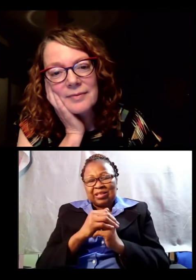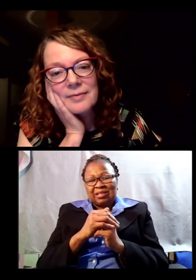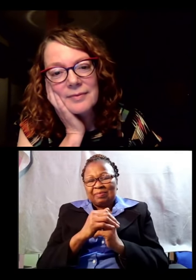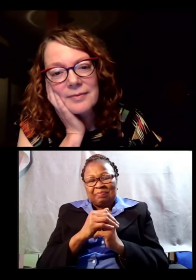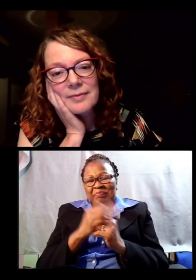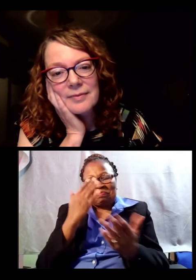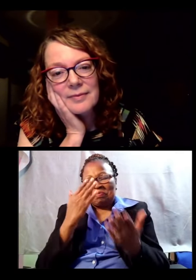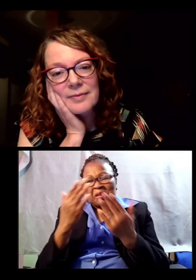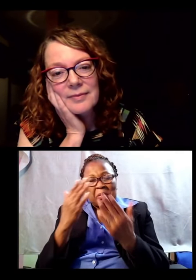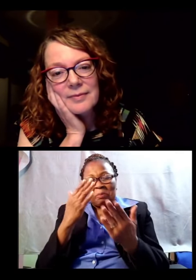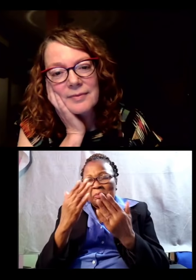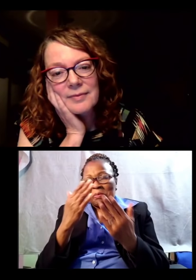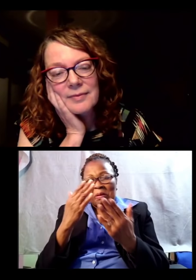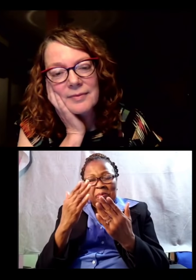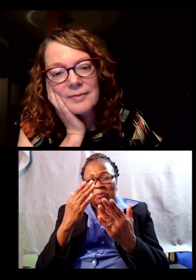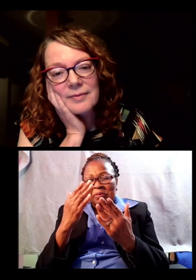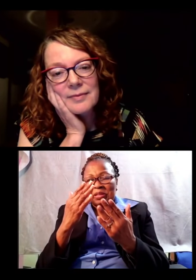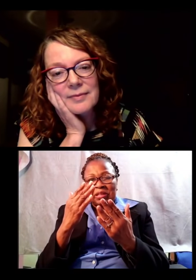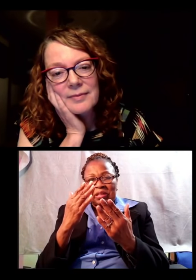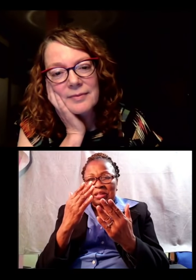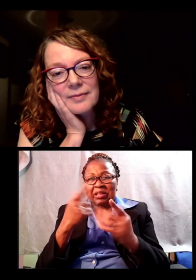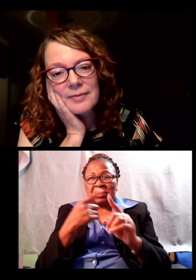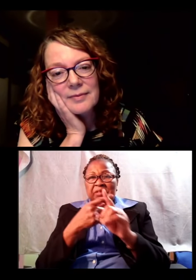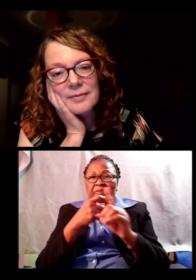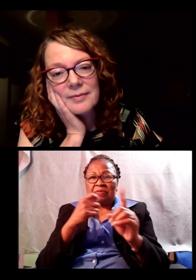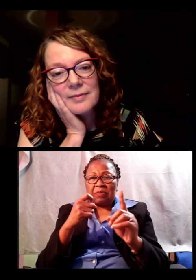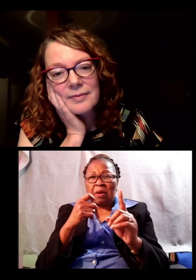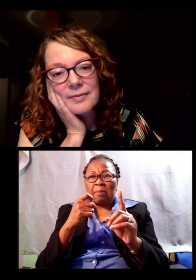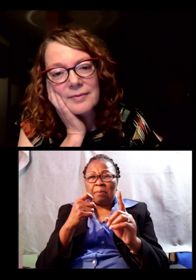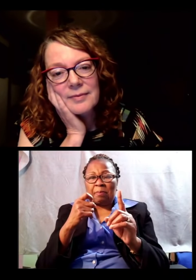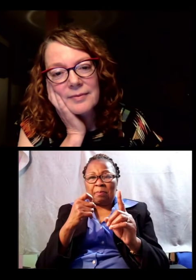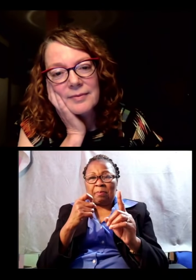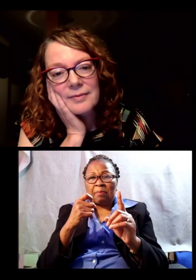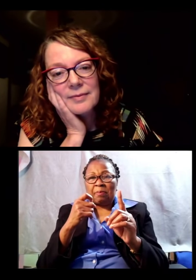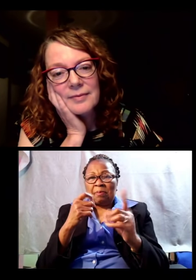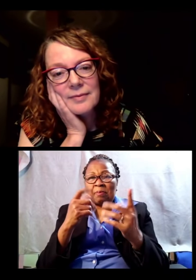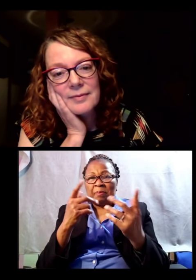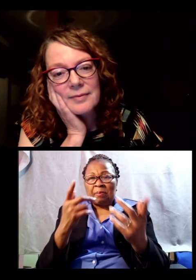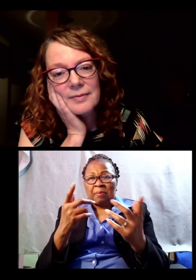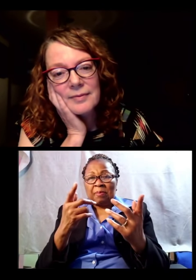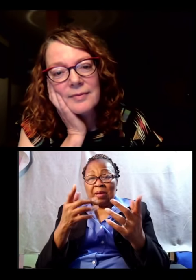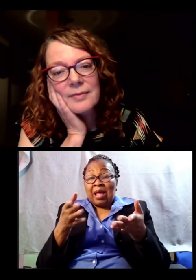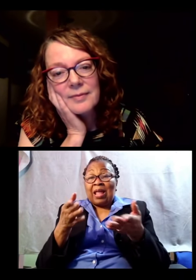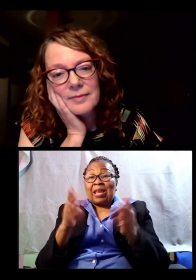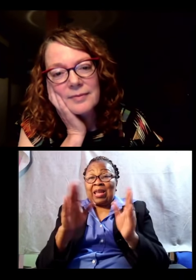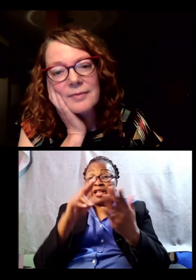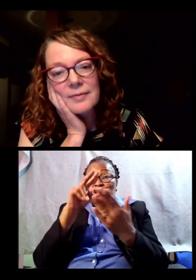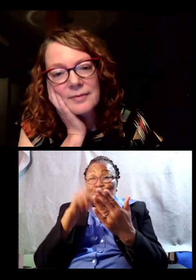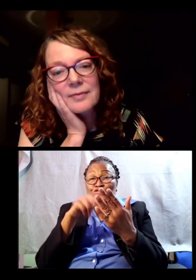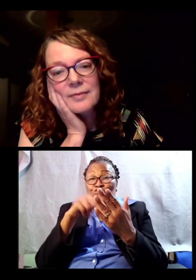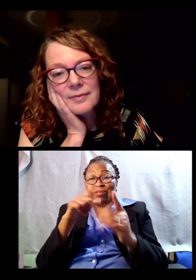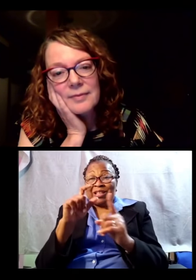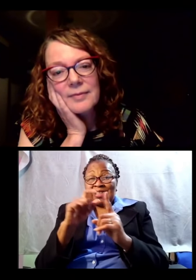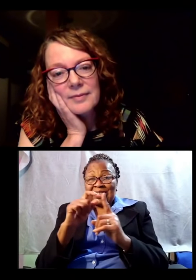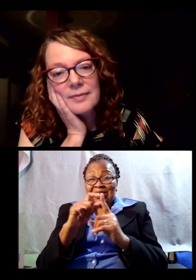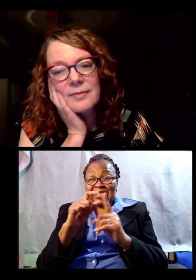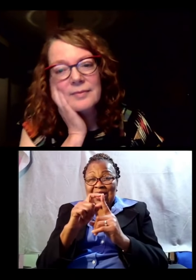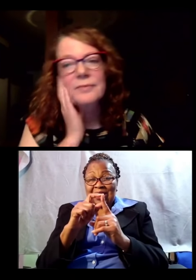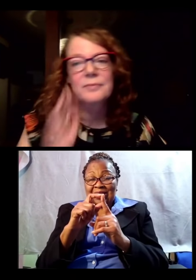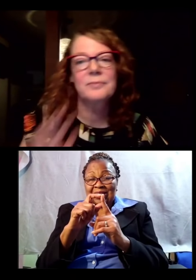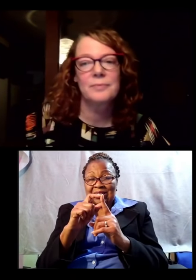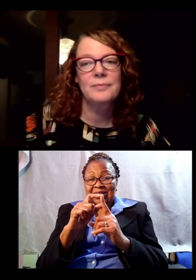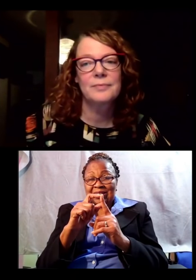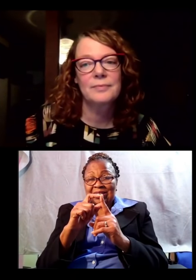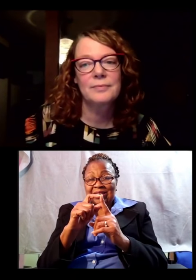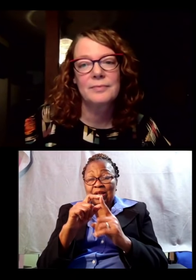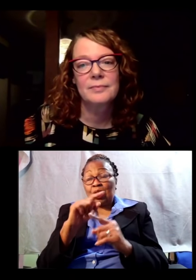probably come from the let's read the text first. When